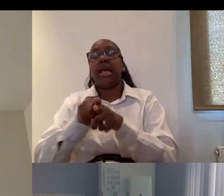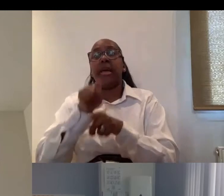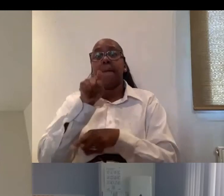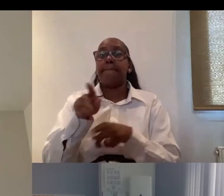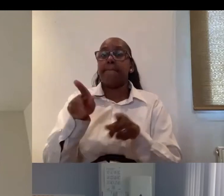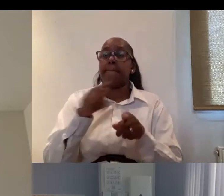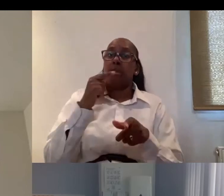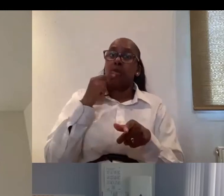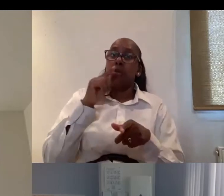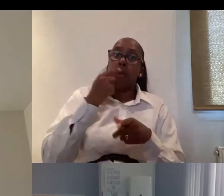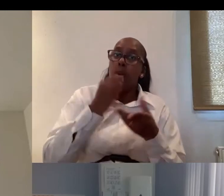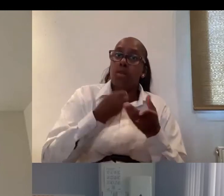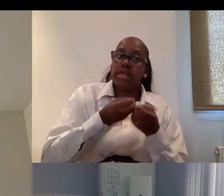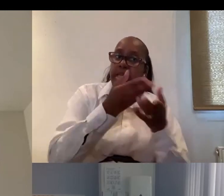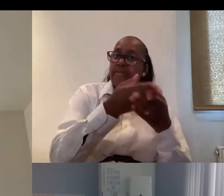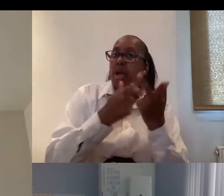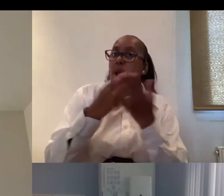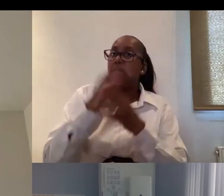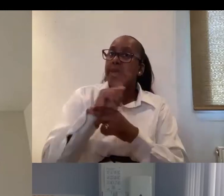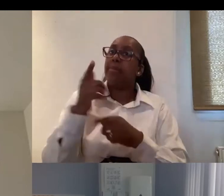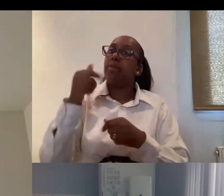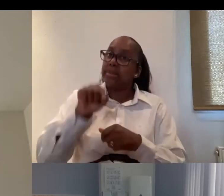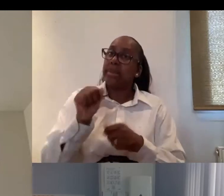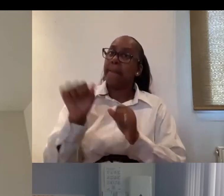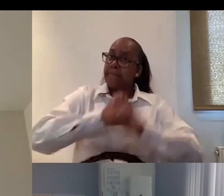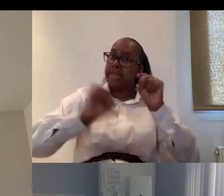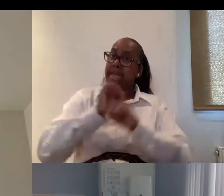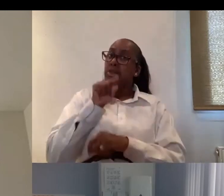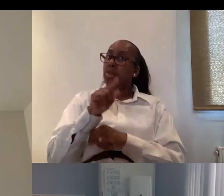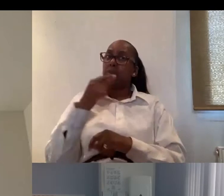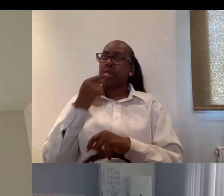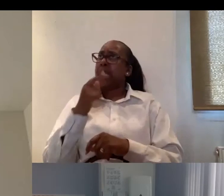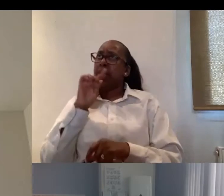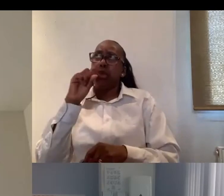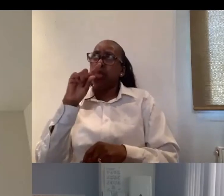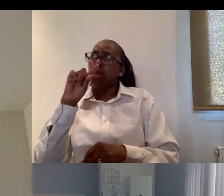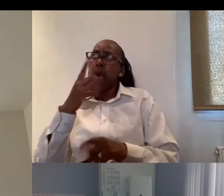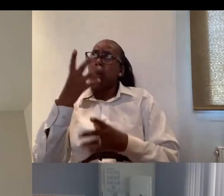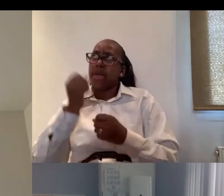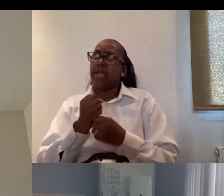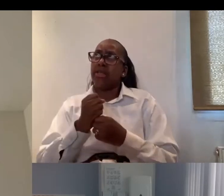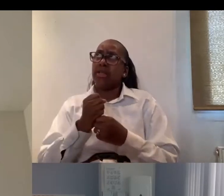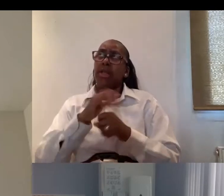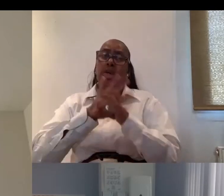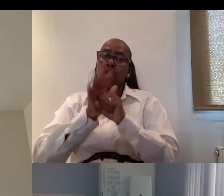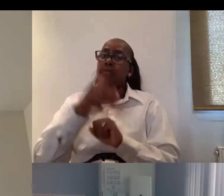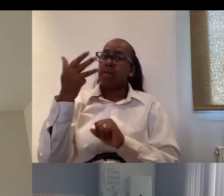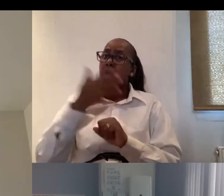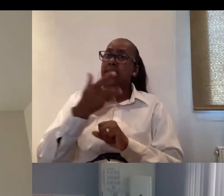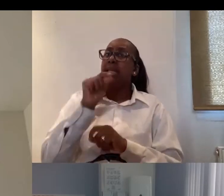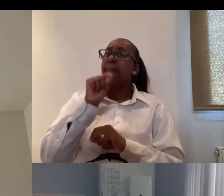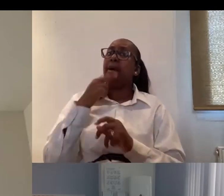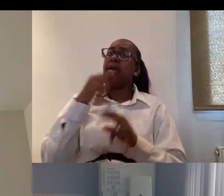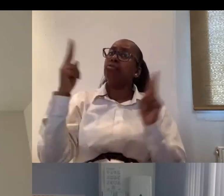able to pass it on. So it's giving you protection. It's not saying you can't possibly get COVID-19, but it's dramatically and